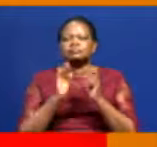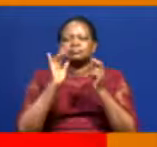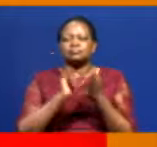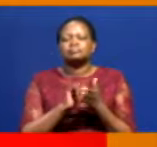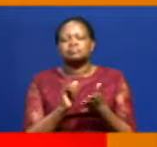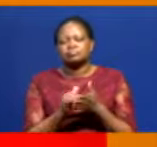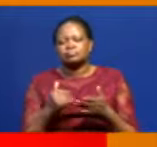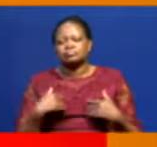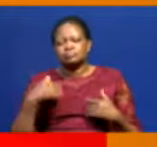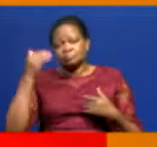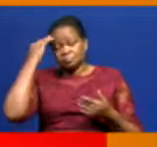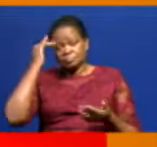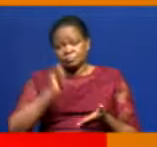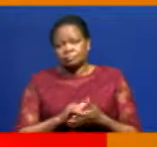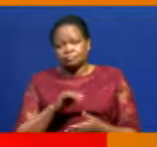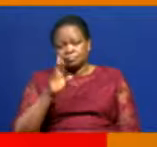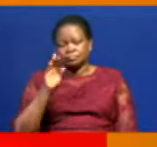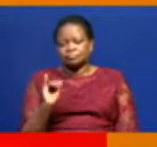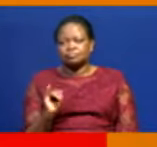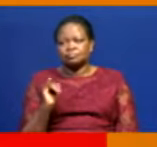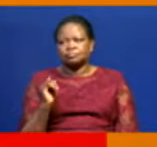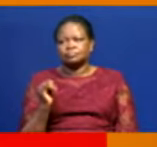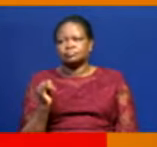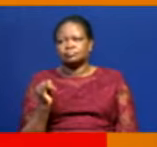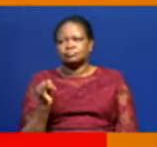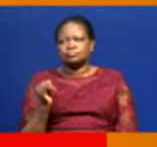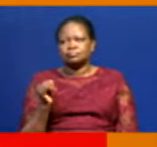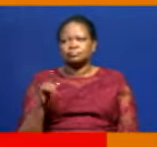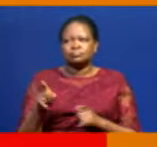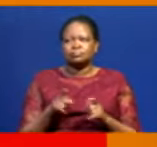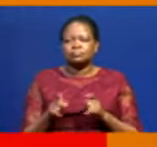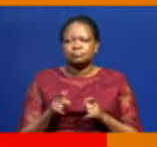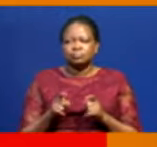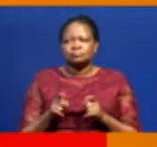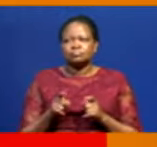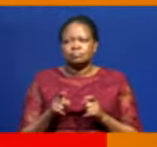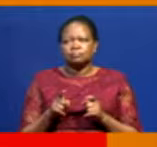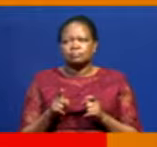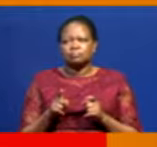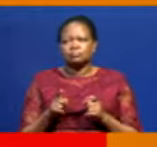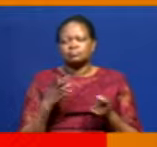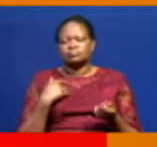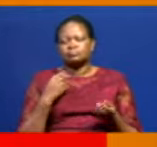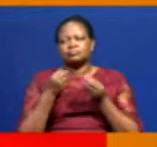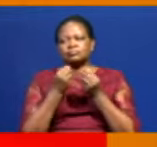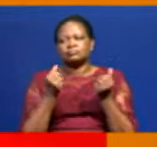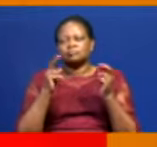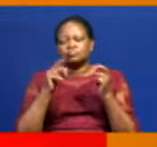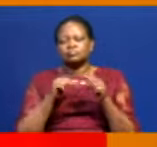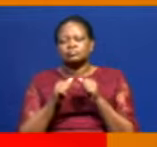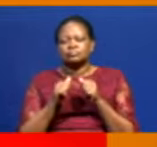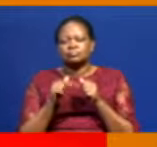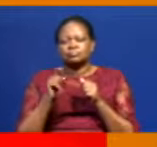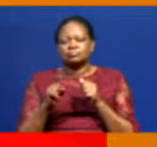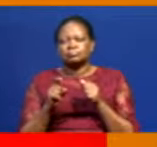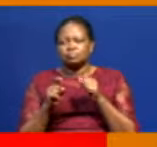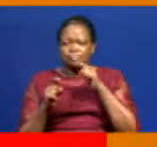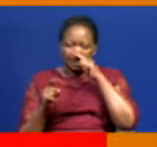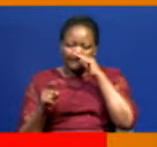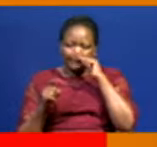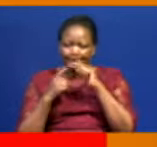Remember, the BBI was dominantly or predominantly wanted to address the issue of the executive. It's just that the